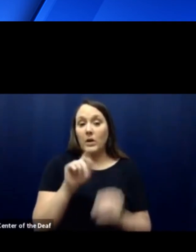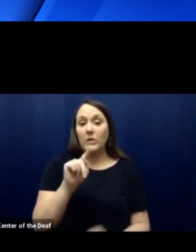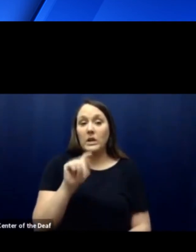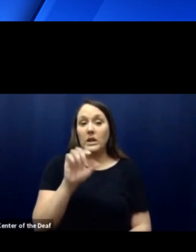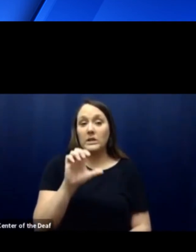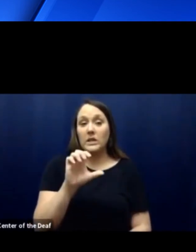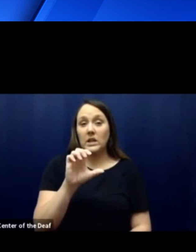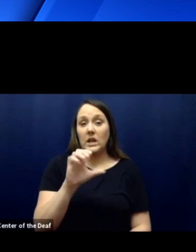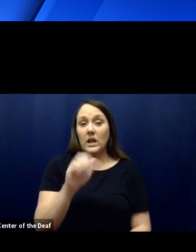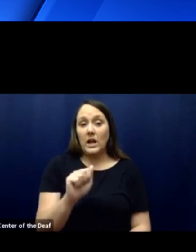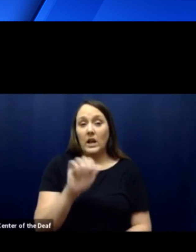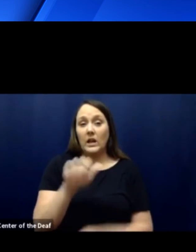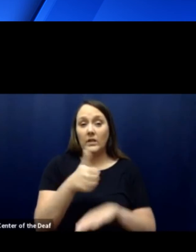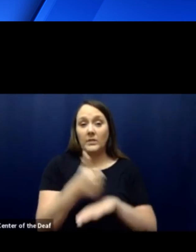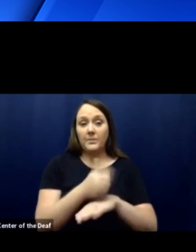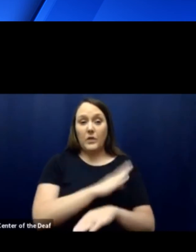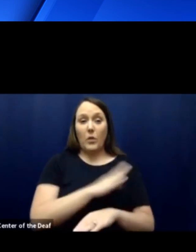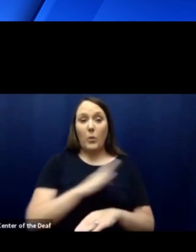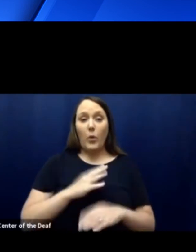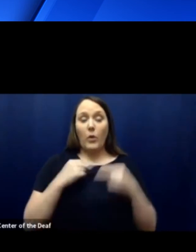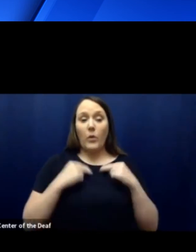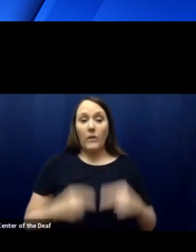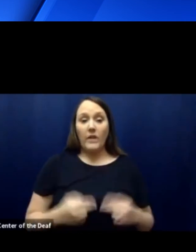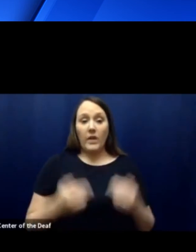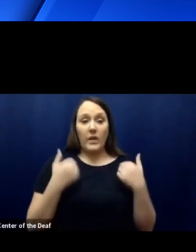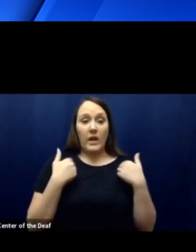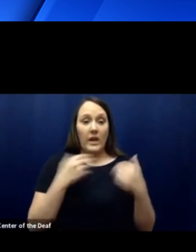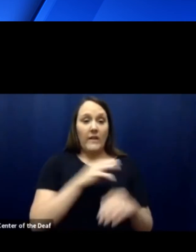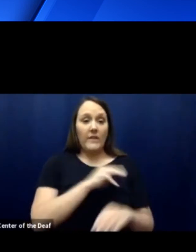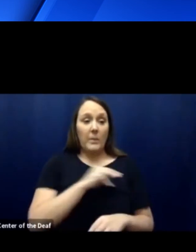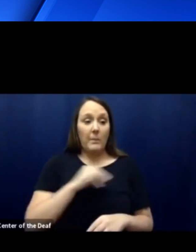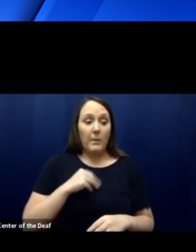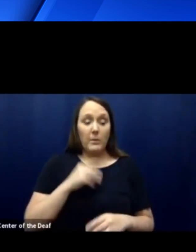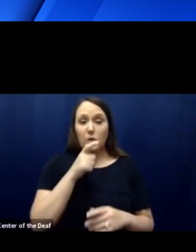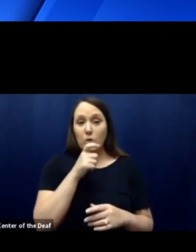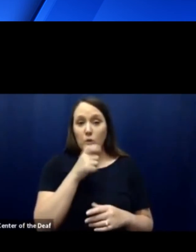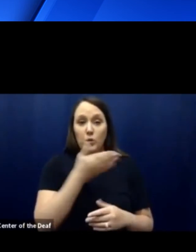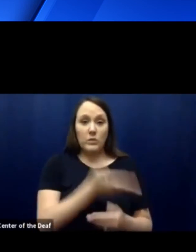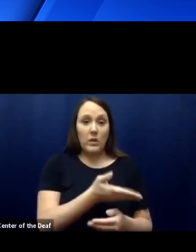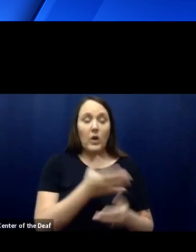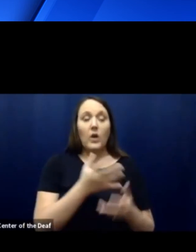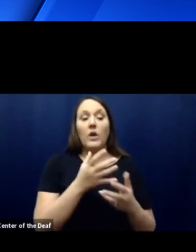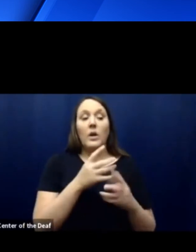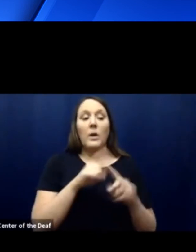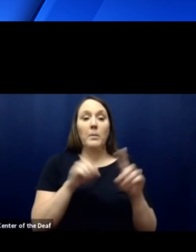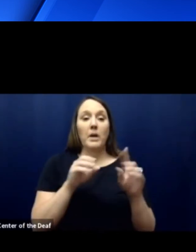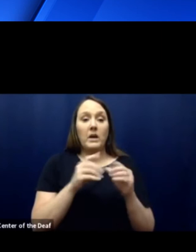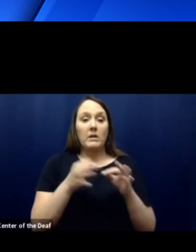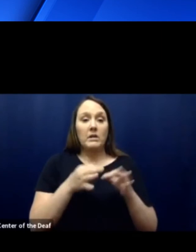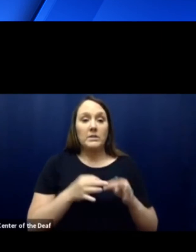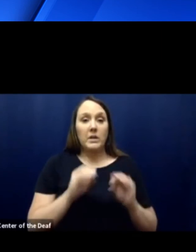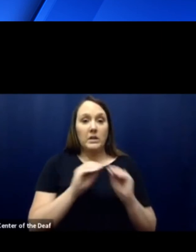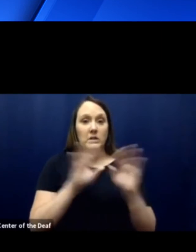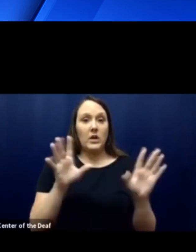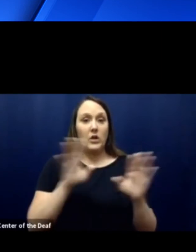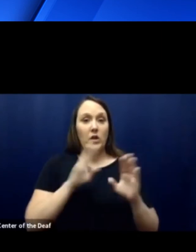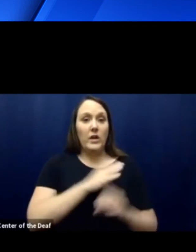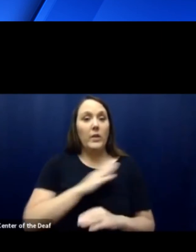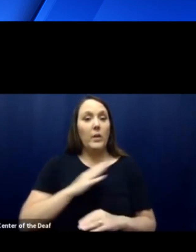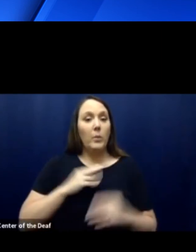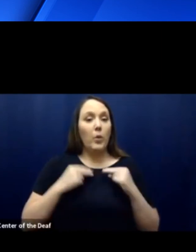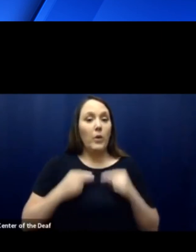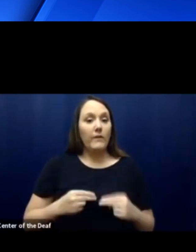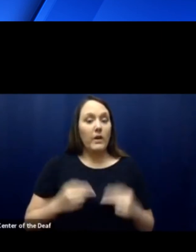that establishes the Board of Health and says who the members are, I don't have the numbers memorized, but it states very clearly that the Board of Health has a